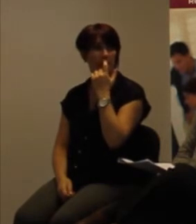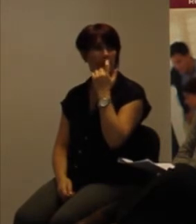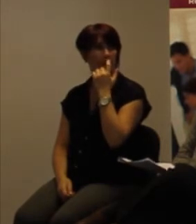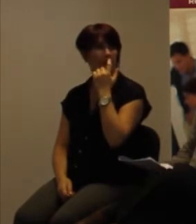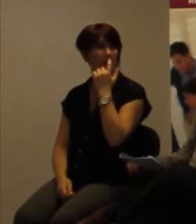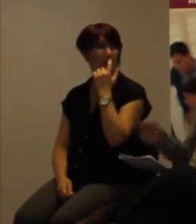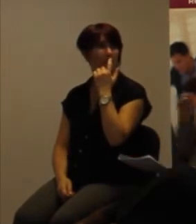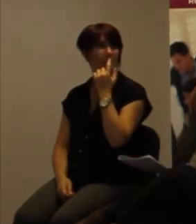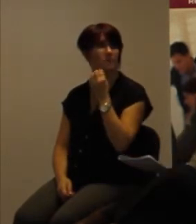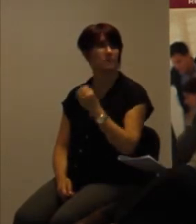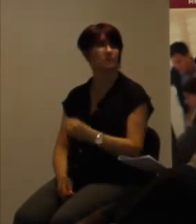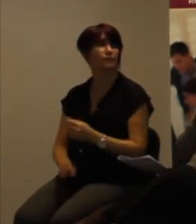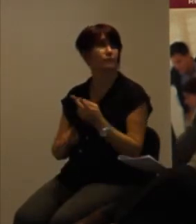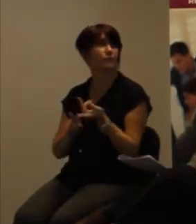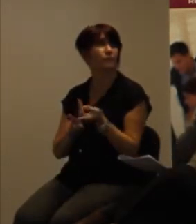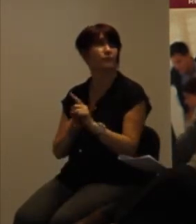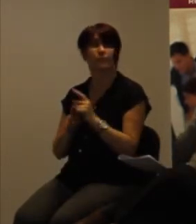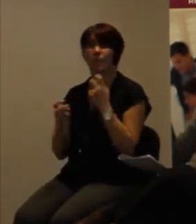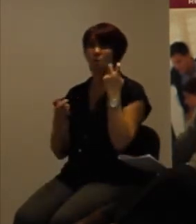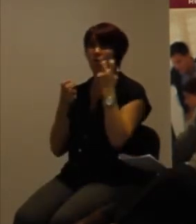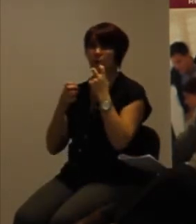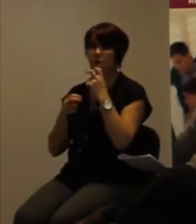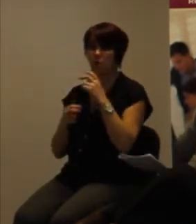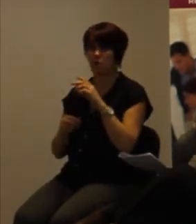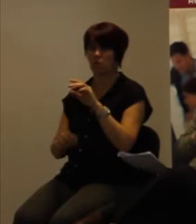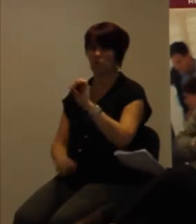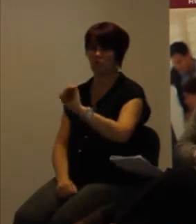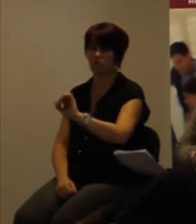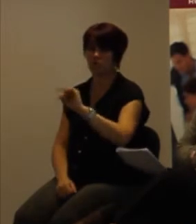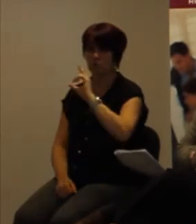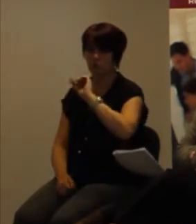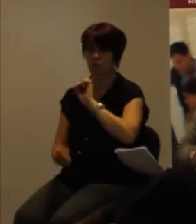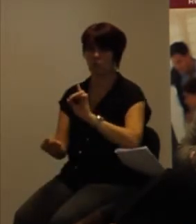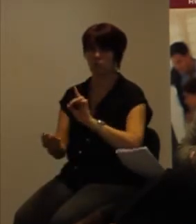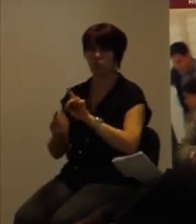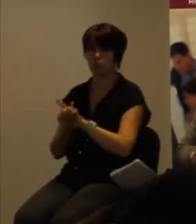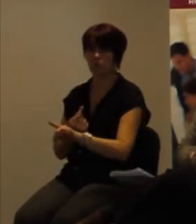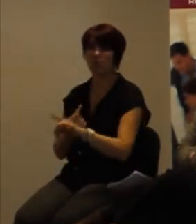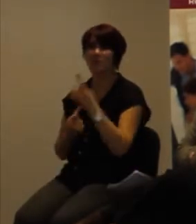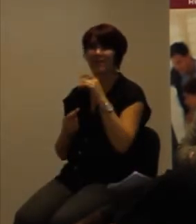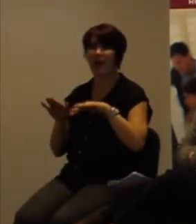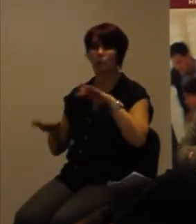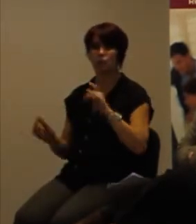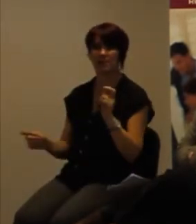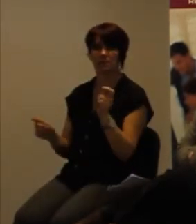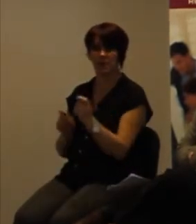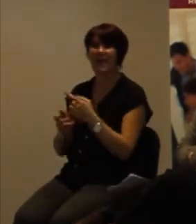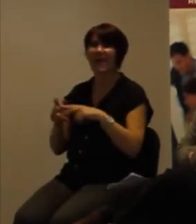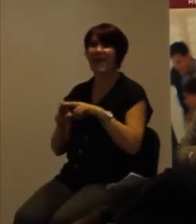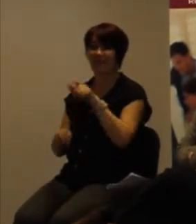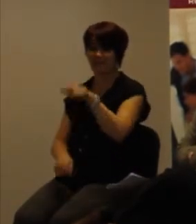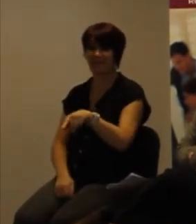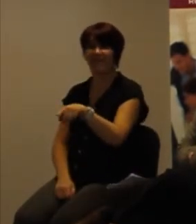Okay. Again, audio. Spoken responses can be a reasonable adjustment if the